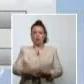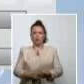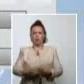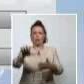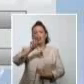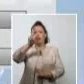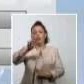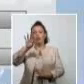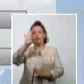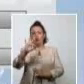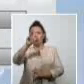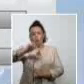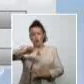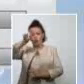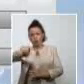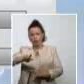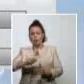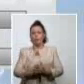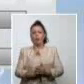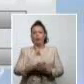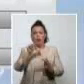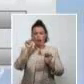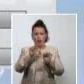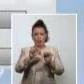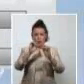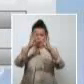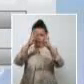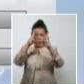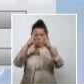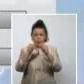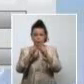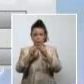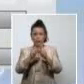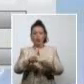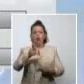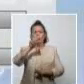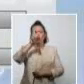5,228 died yesterday for a cumulative total of